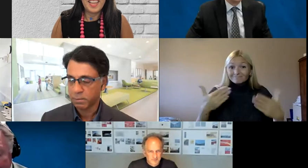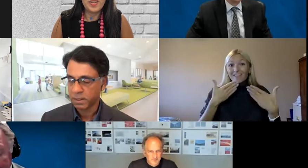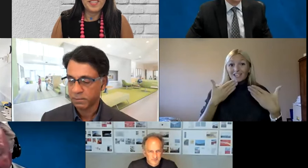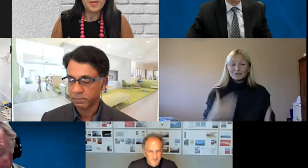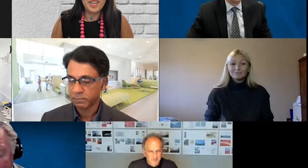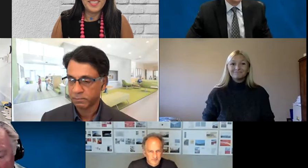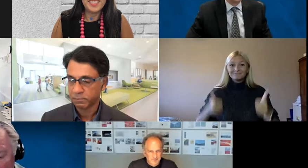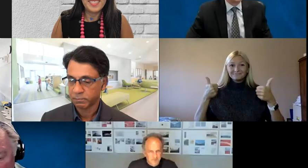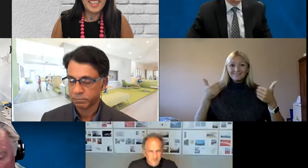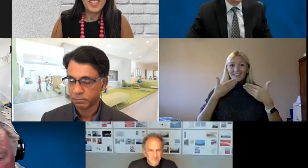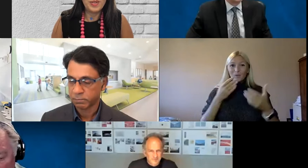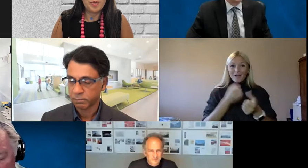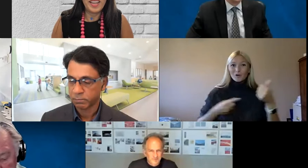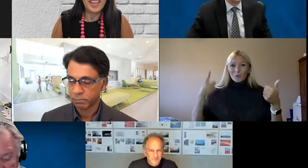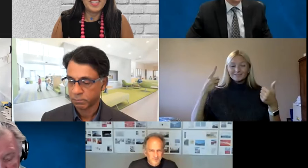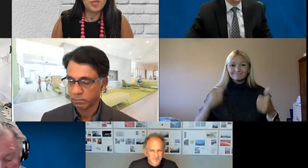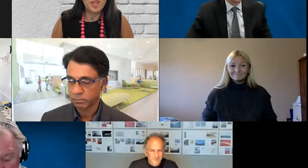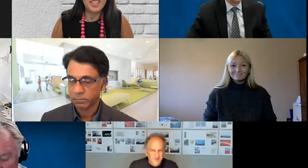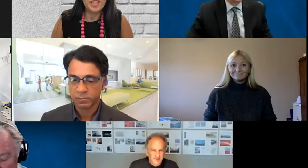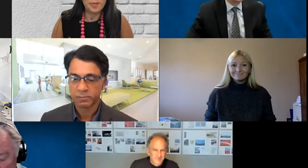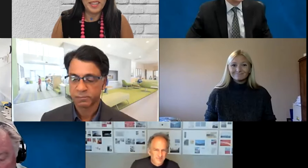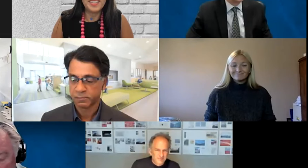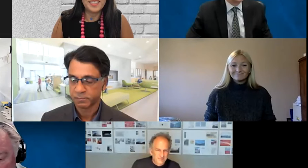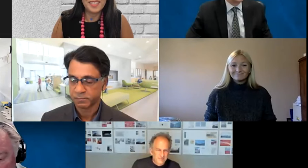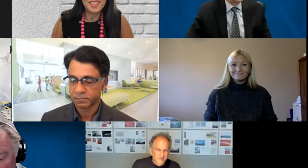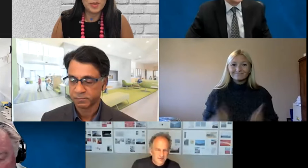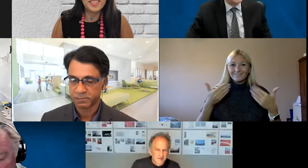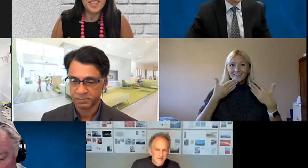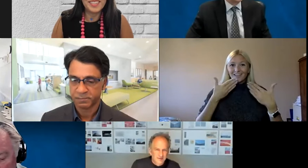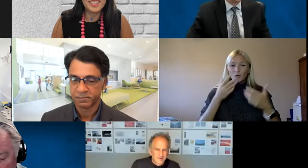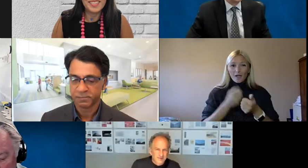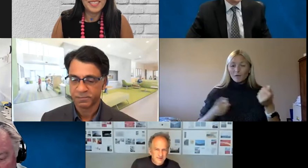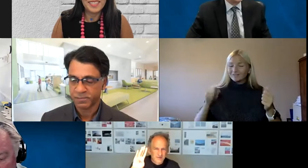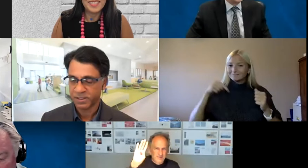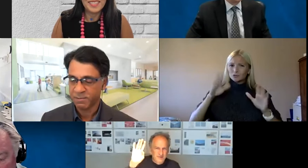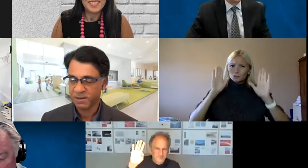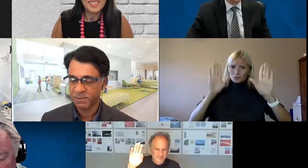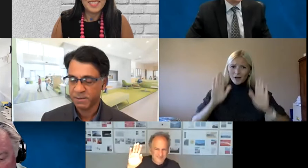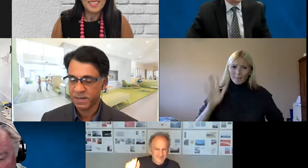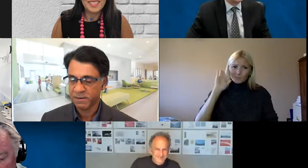Bye-bye. Thank you, everyone. Thank you, Prakash, Ronnie, Dominique. This was great.